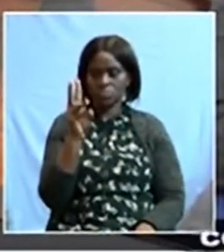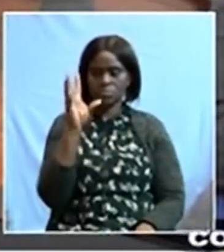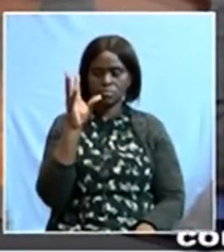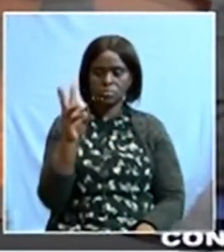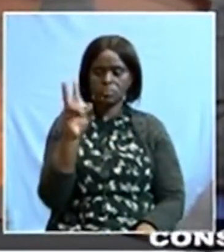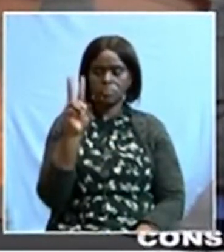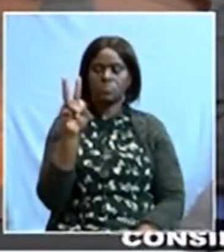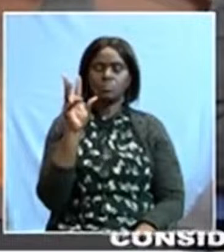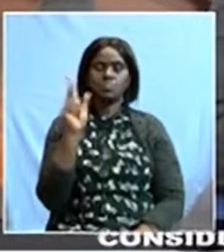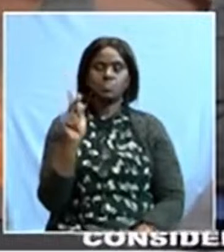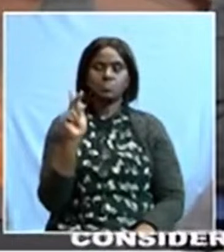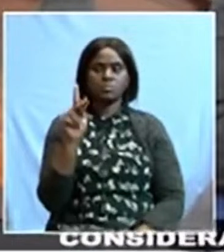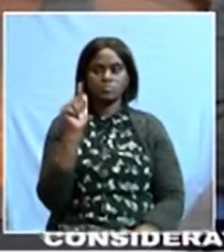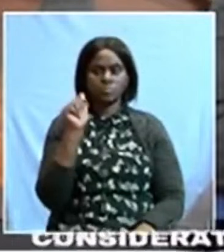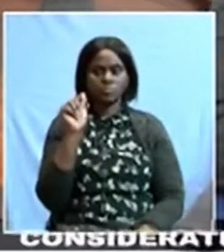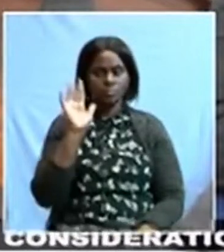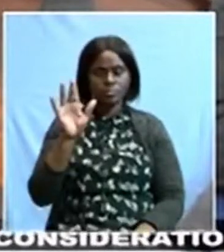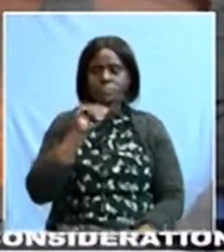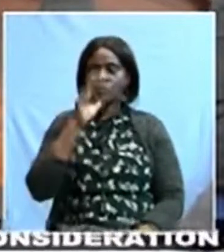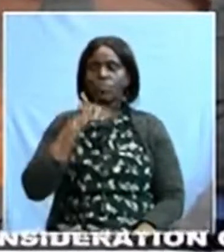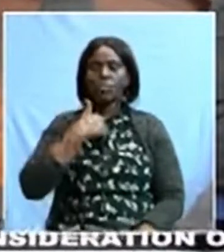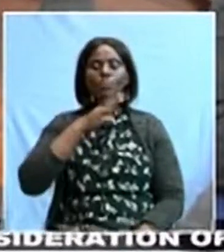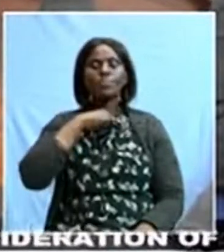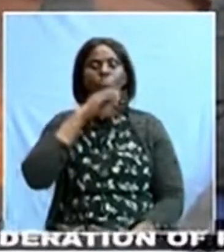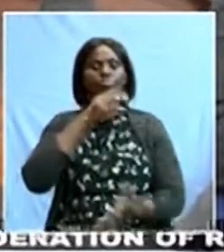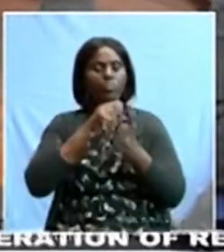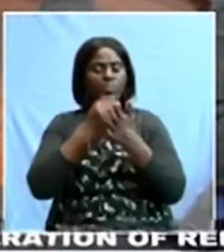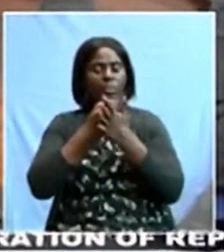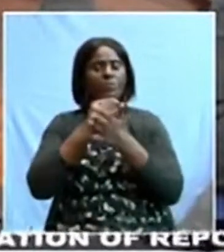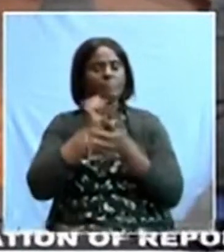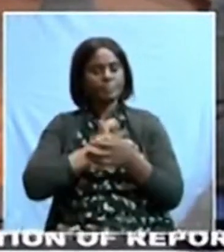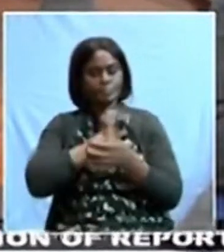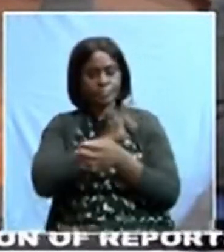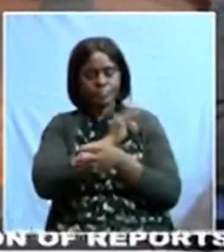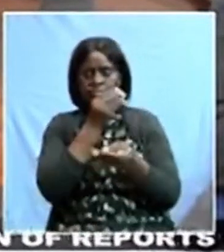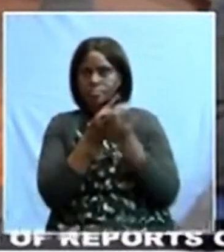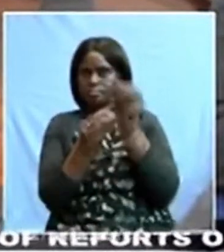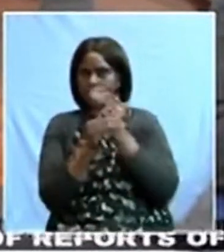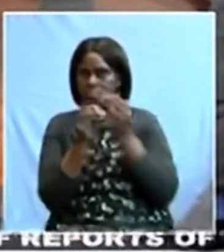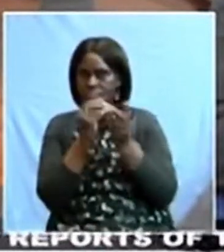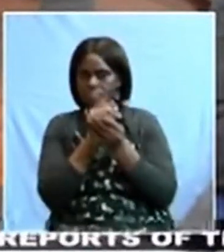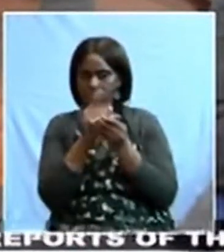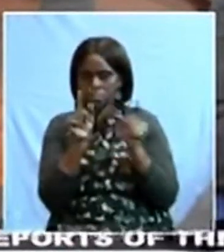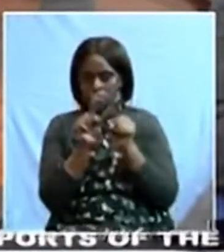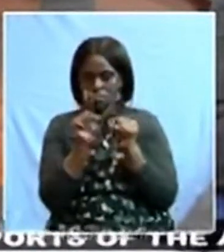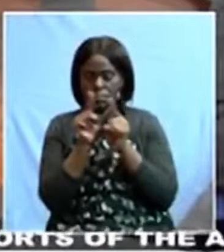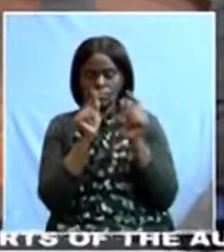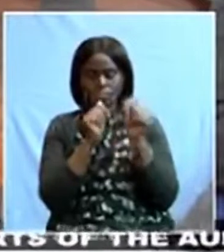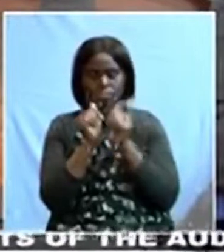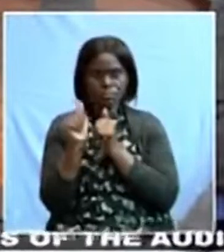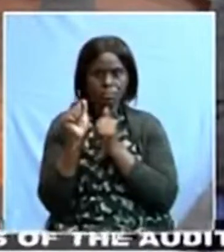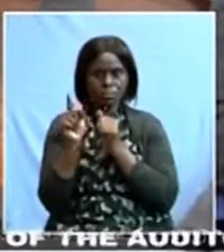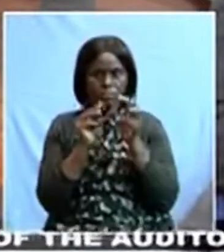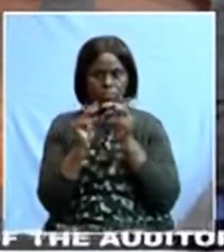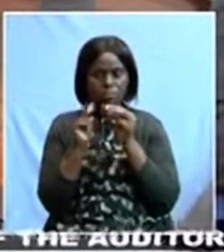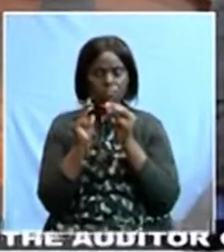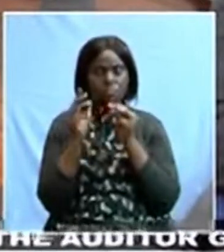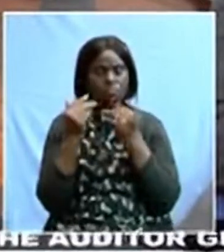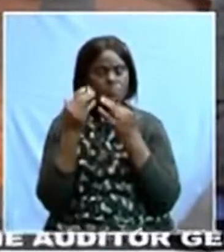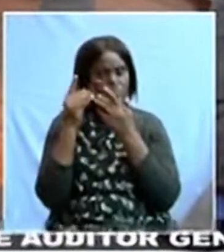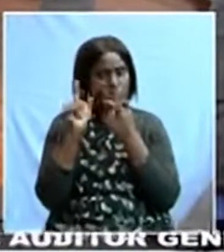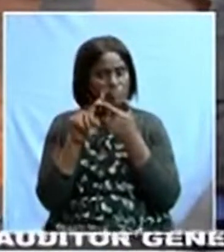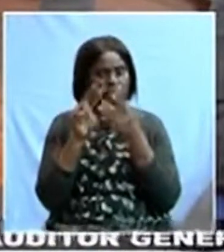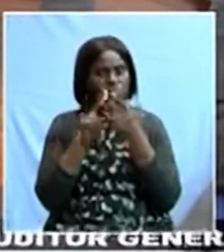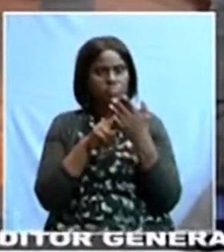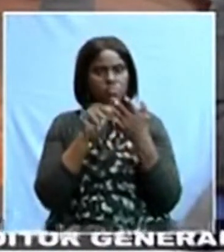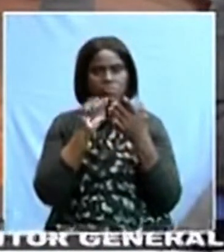2,526,62 kwacha due to inadequate funds to meet staff obligations. Action taken. Management wishes to